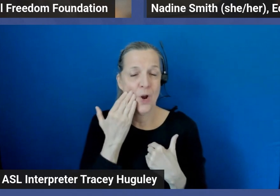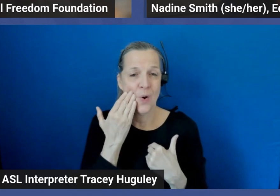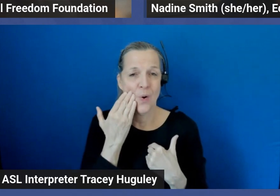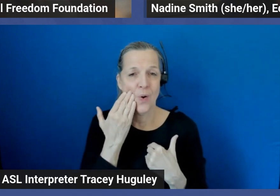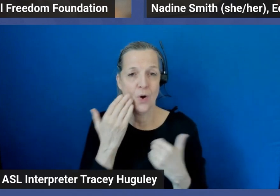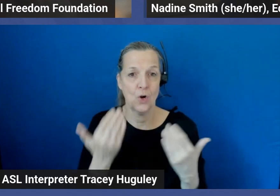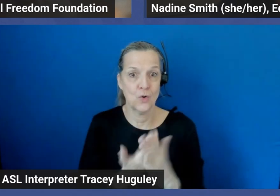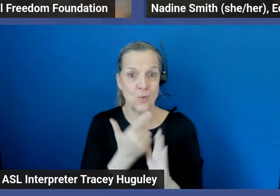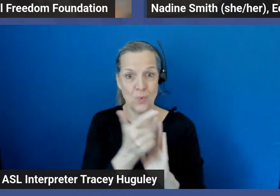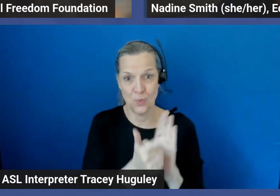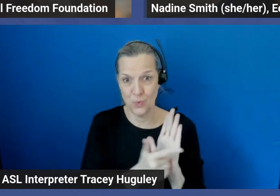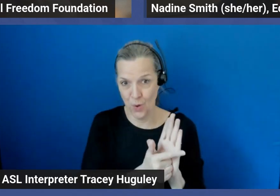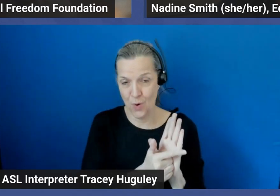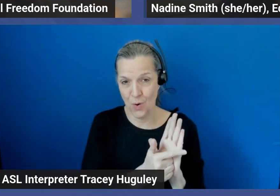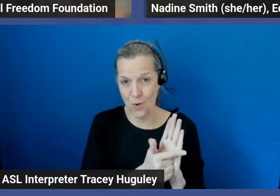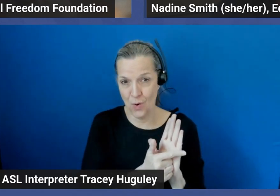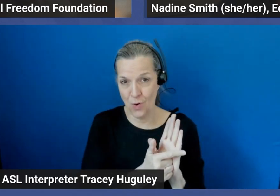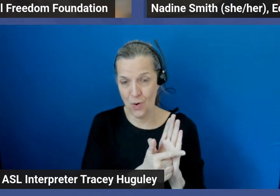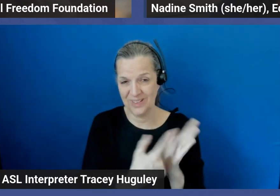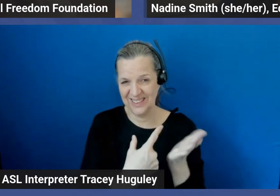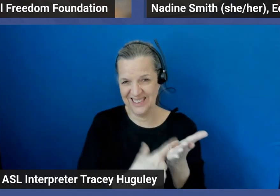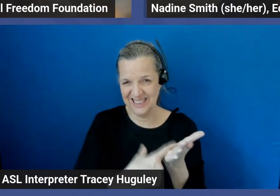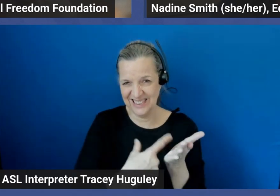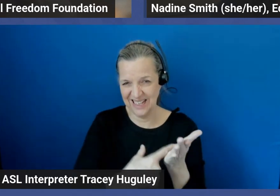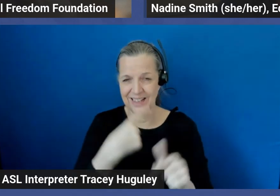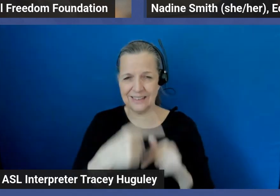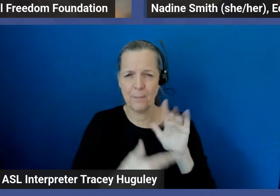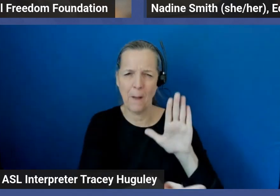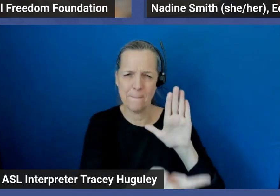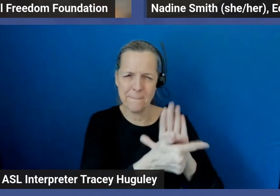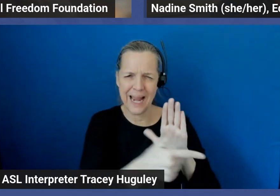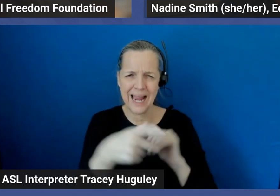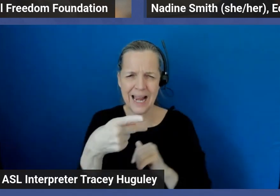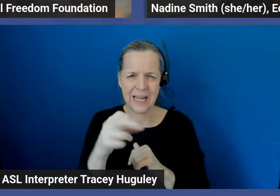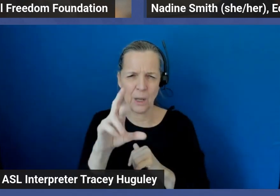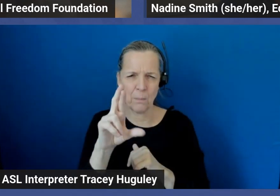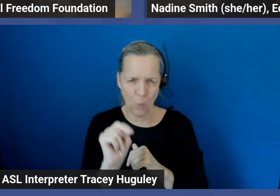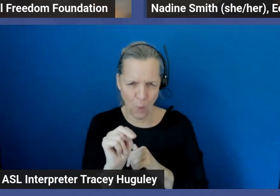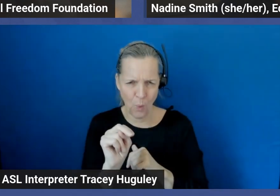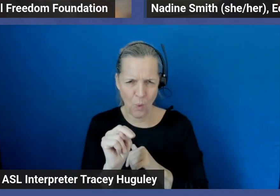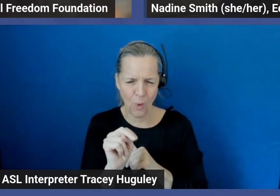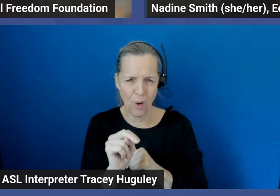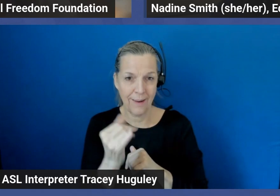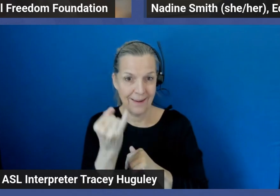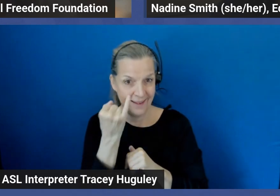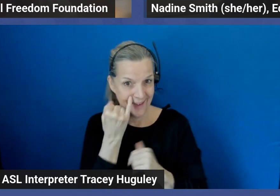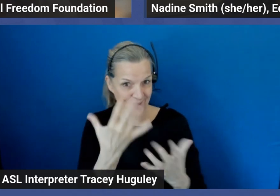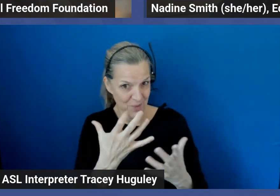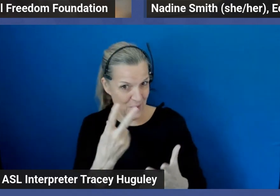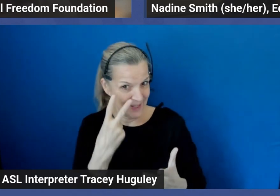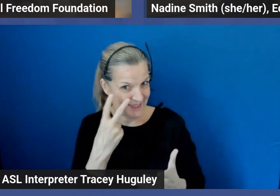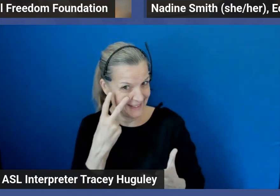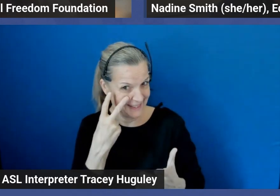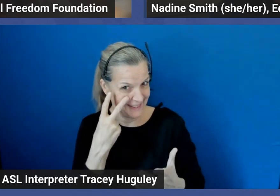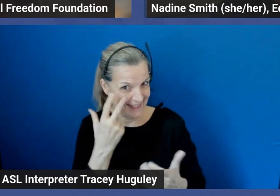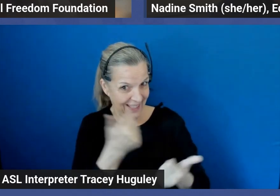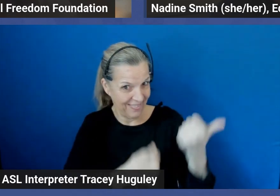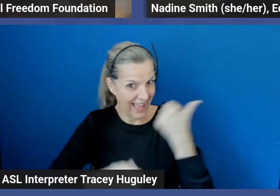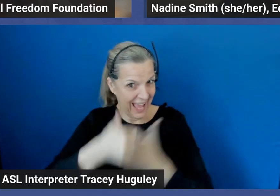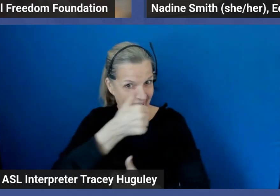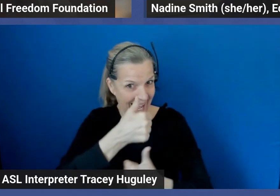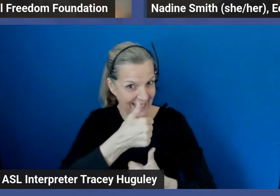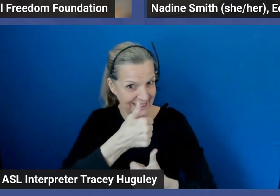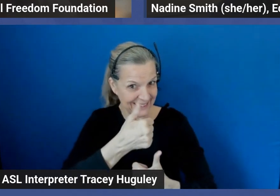new law that's being discussed about banning porn. Well, Right. if you want to see where the highest consumption of